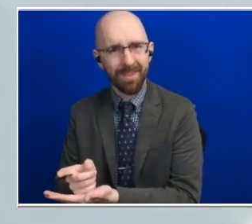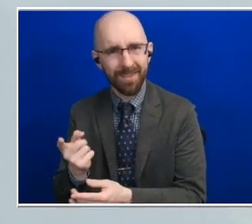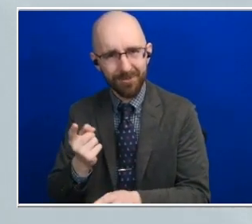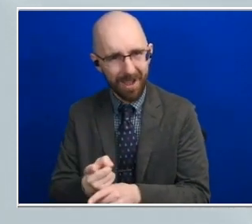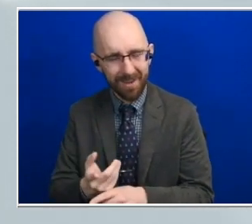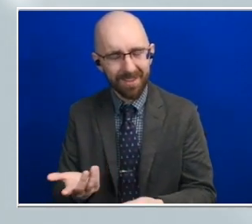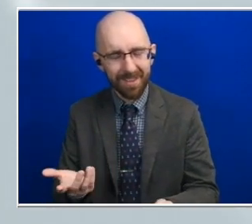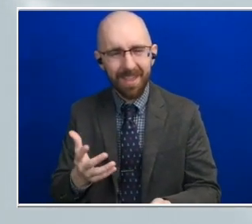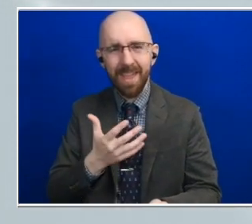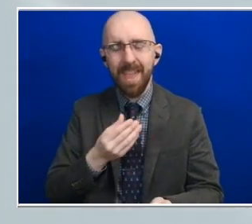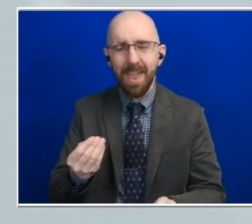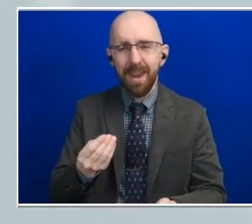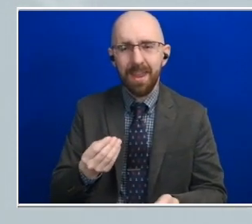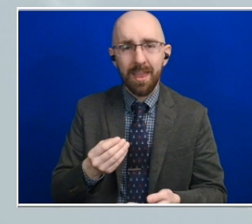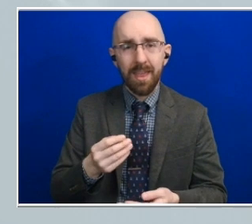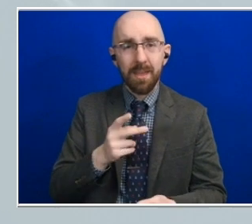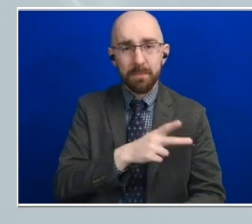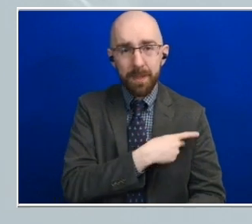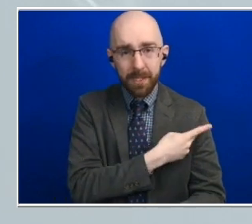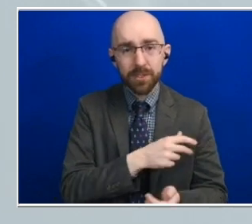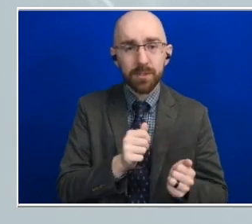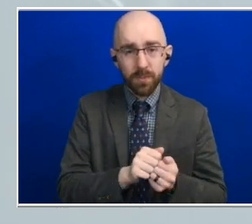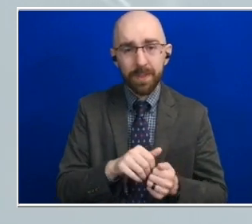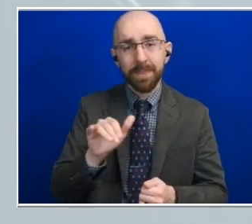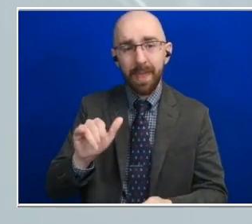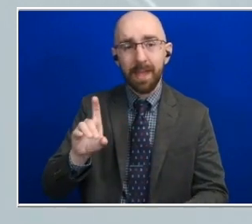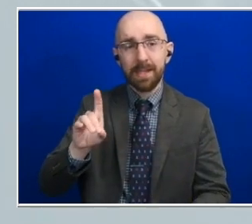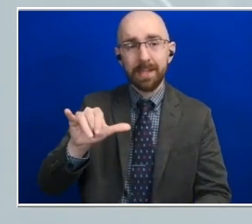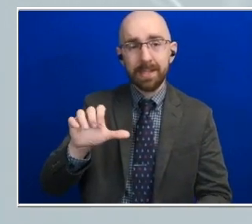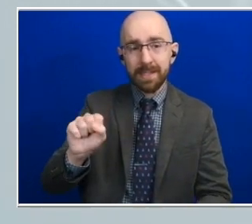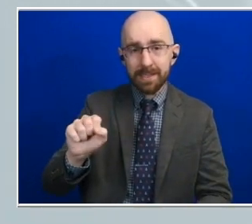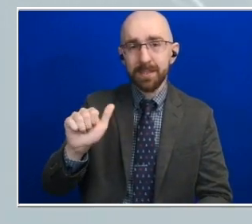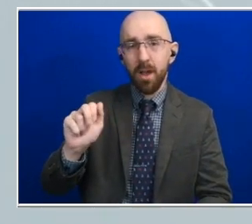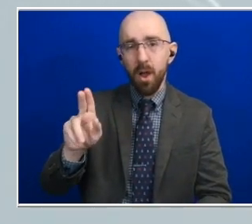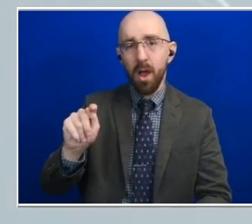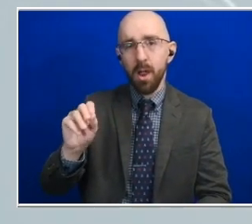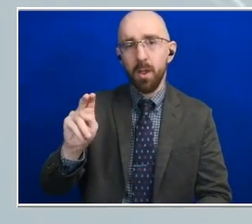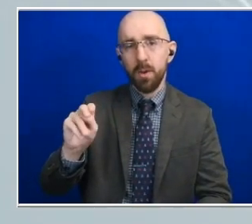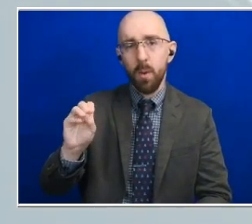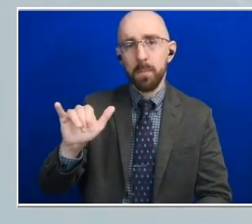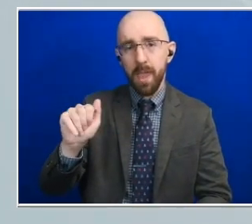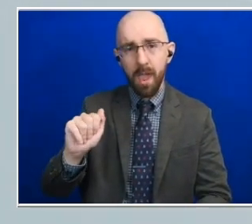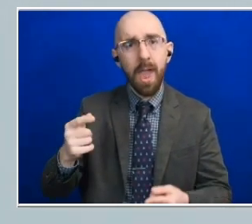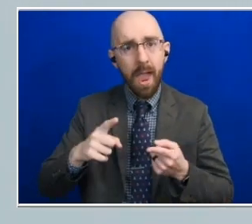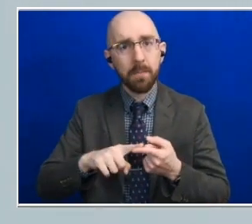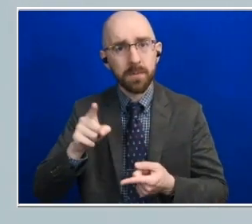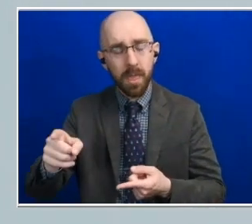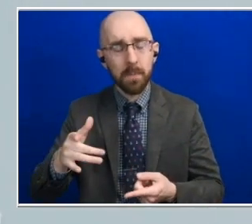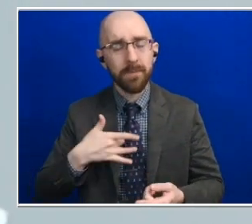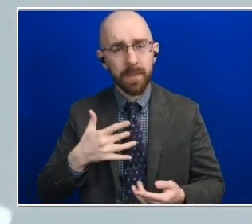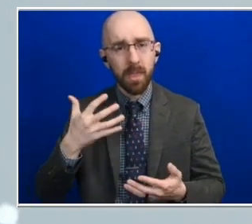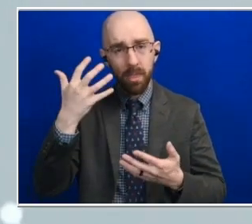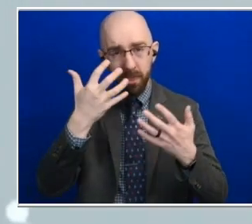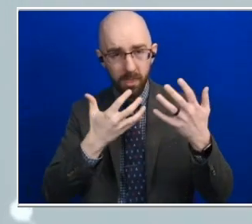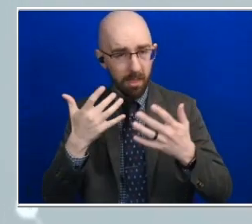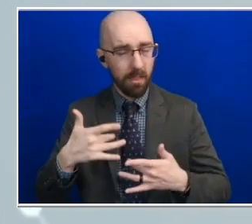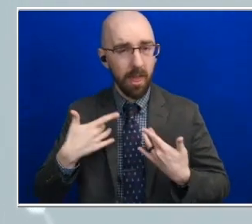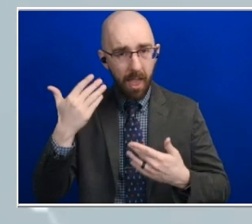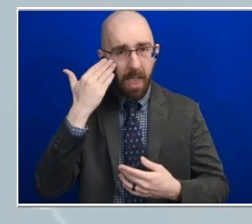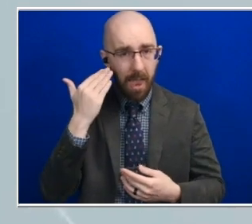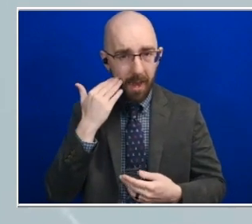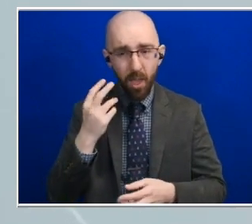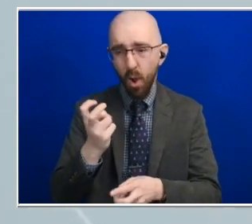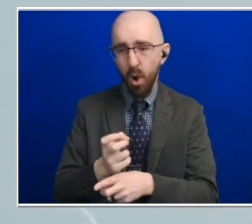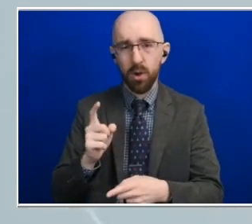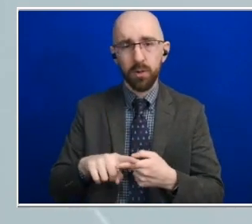But patients with dysautonomia, actually that happens to them. They get lightheaded. It's hard for them to even get out of bed.